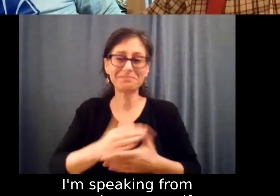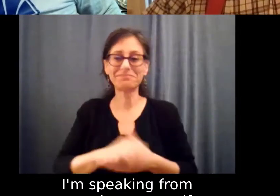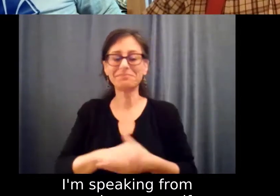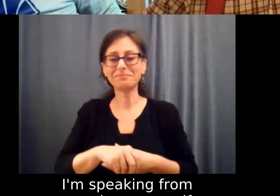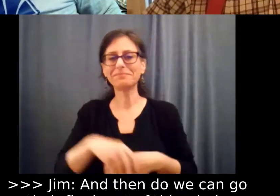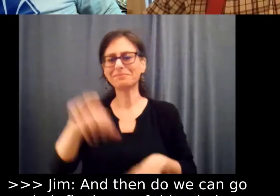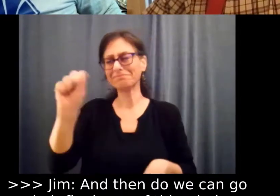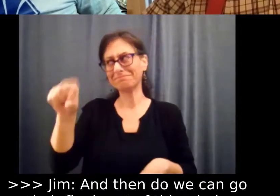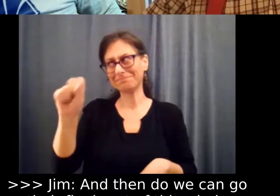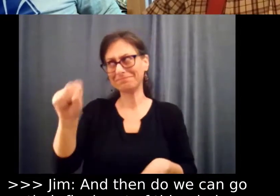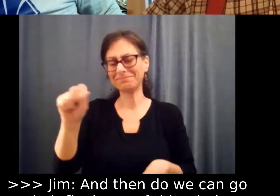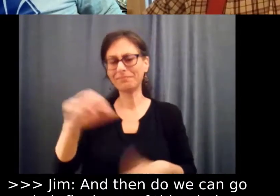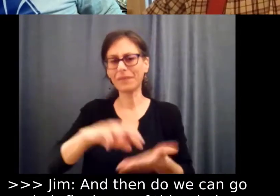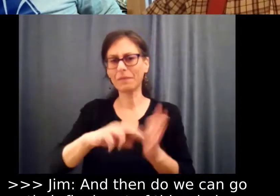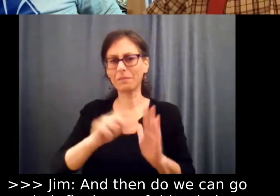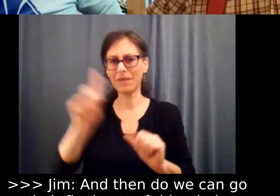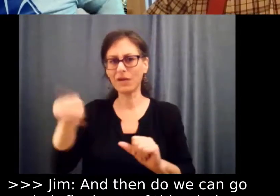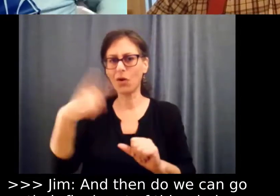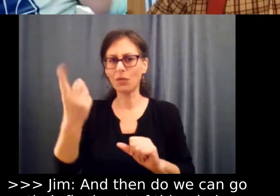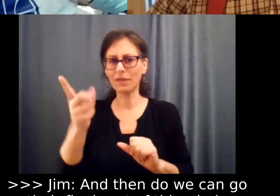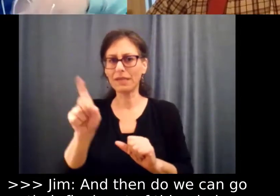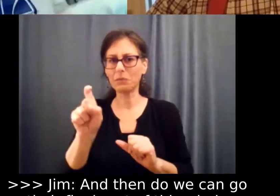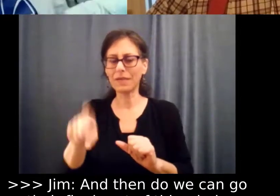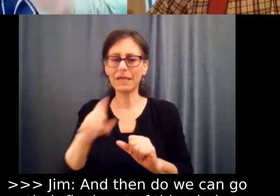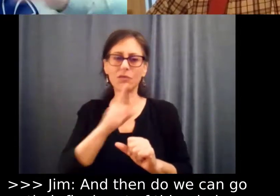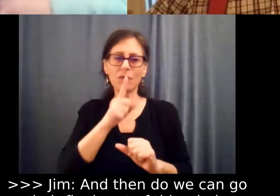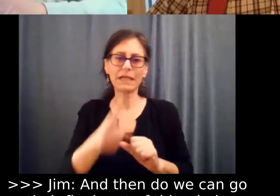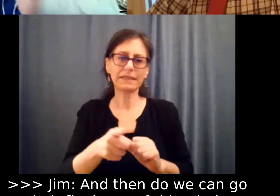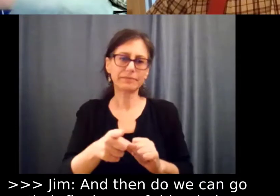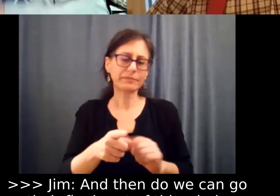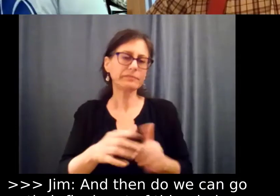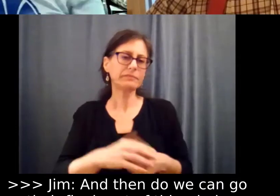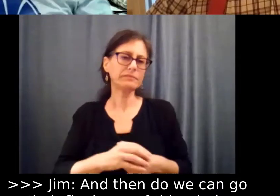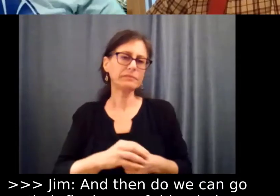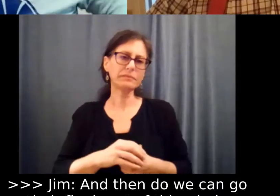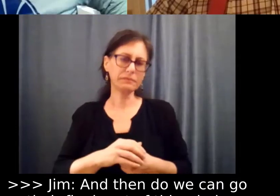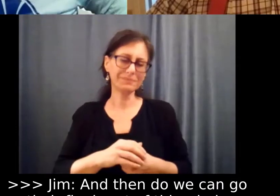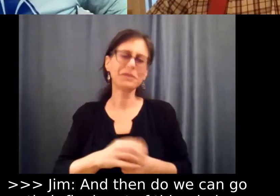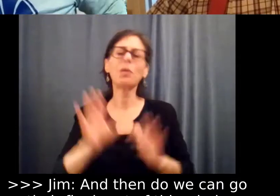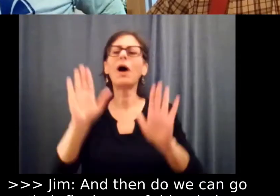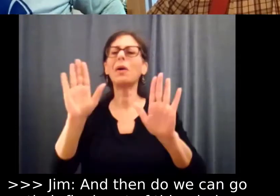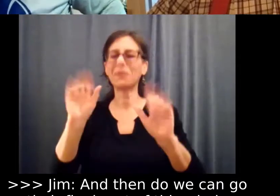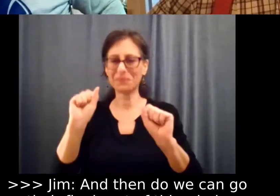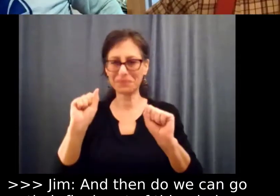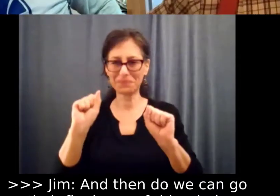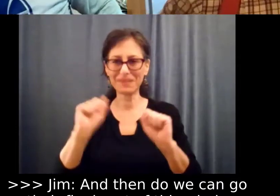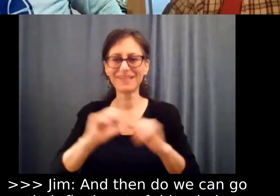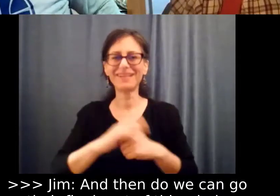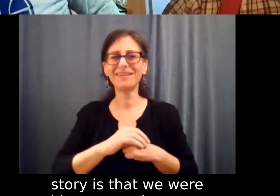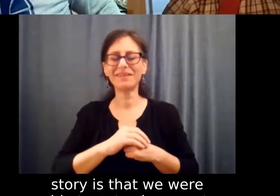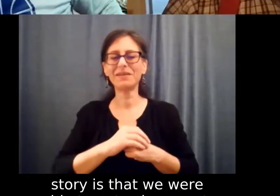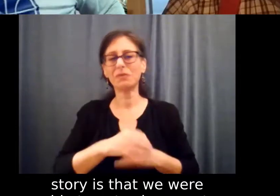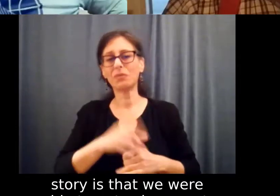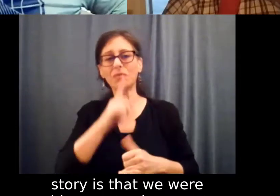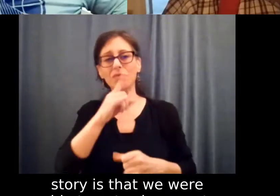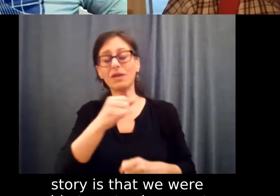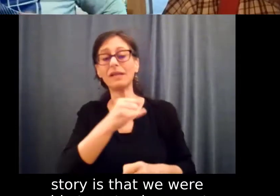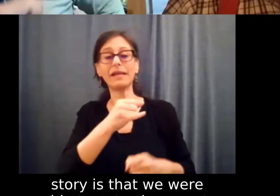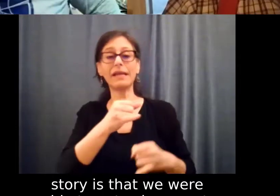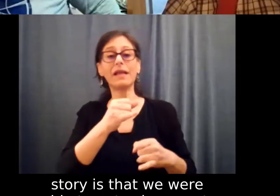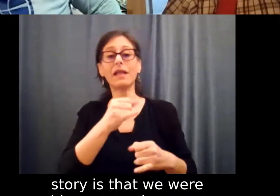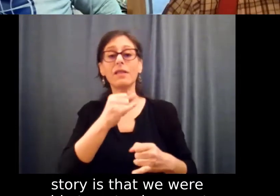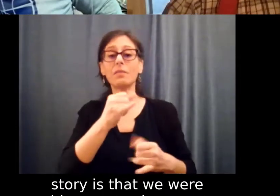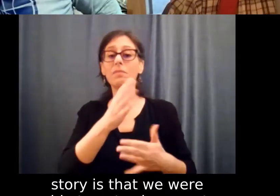it's like, well, do we only need really? Well, we can go there. Final part of this whole story